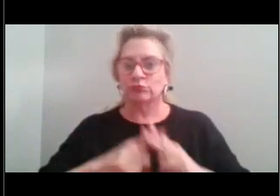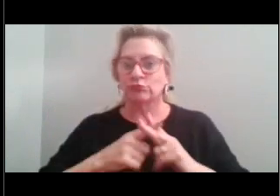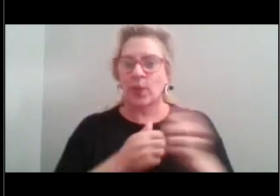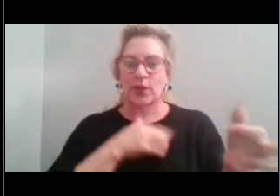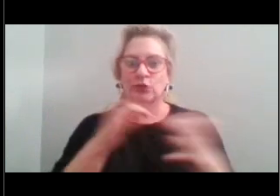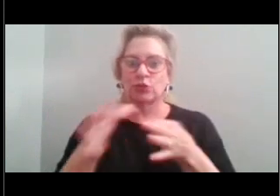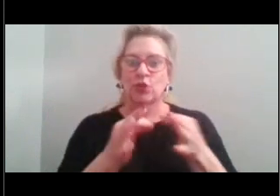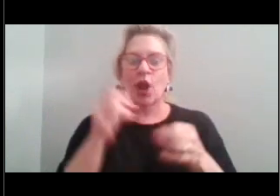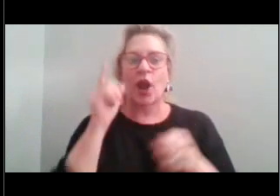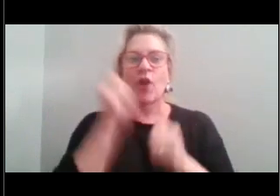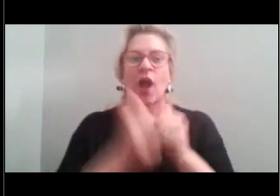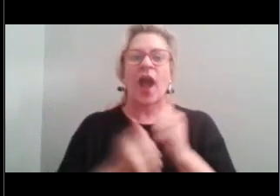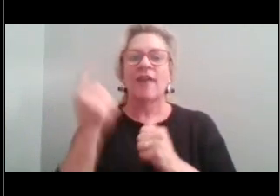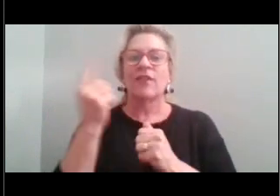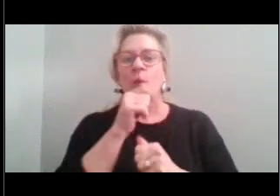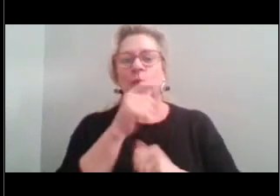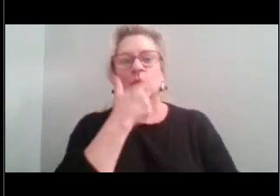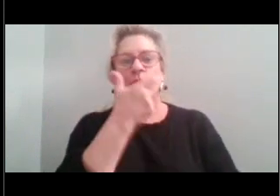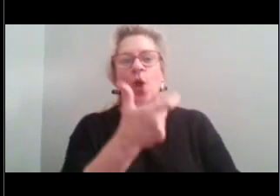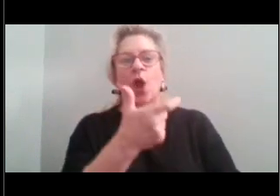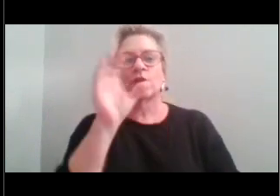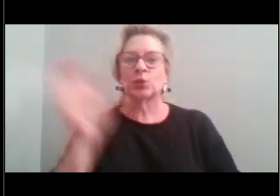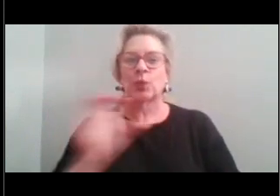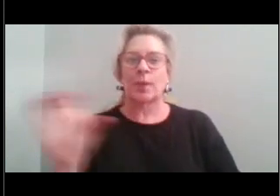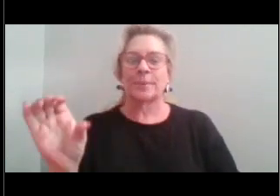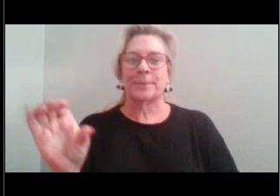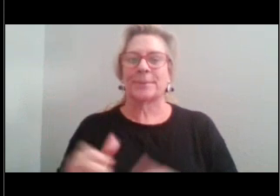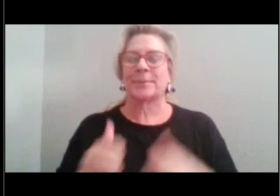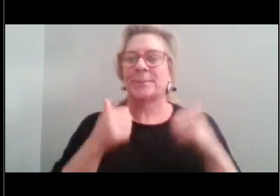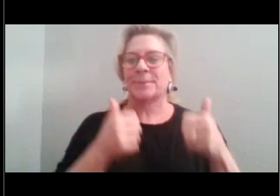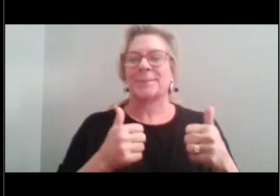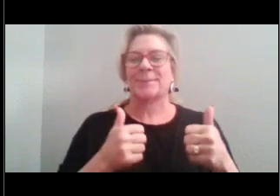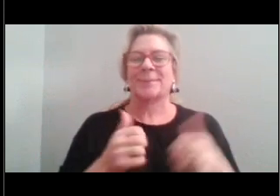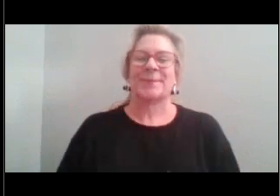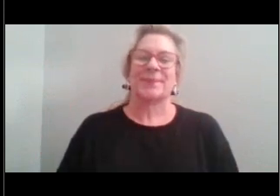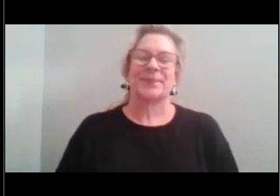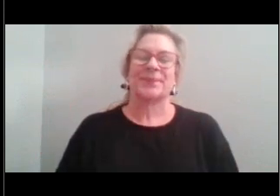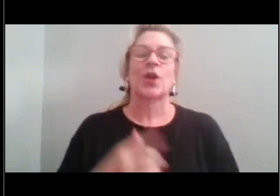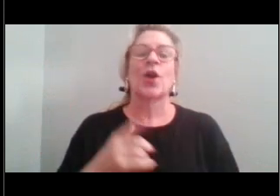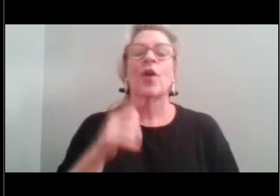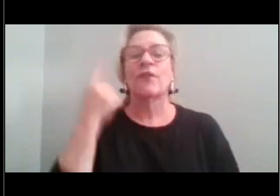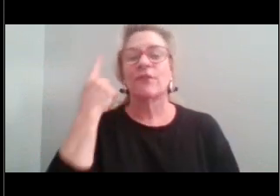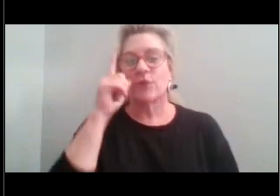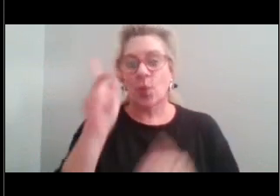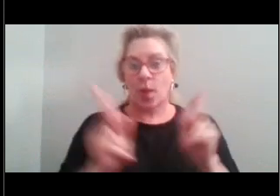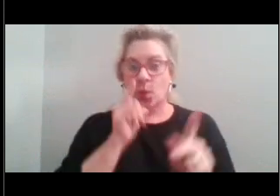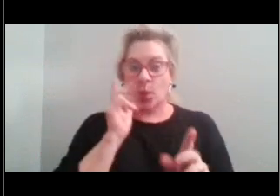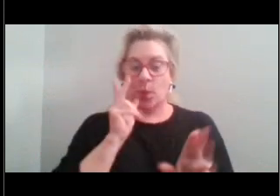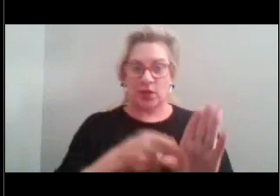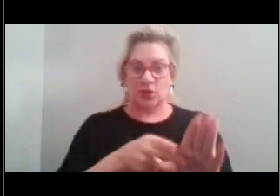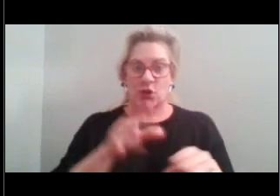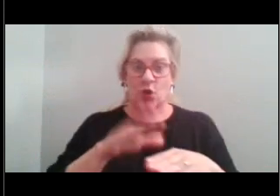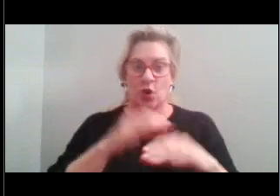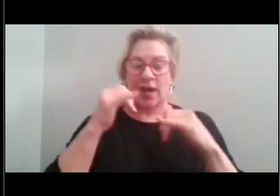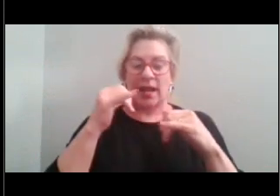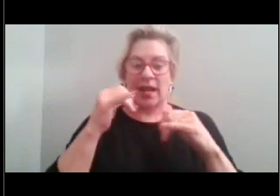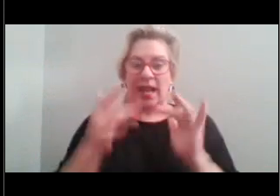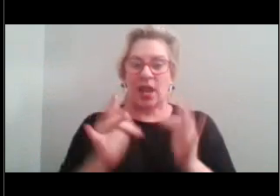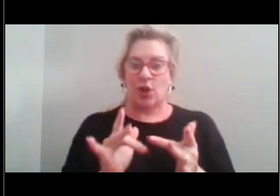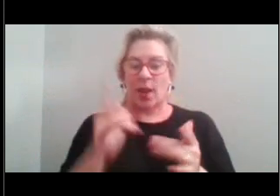folks out there in internet land. Perfect. Thank you. For those participating online, please note that because this is a